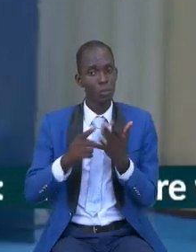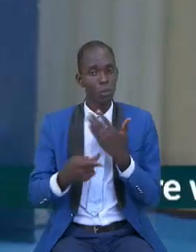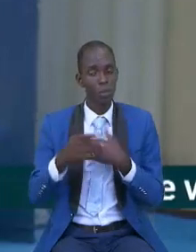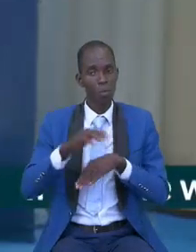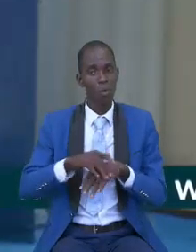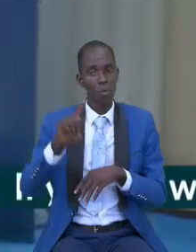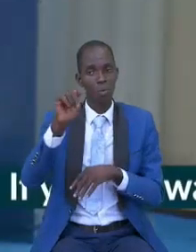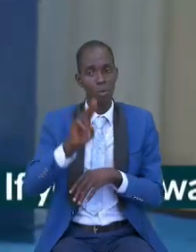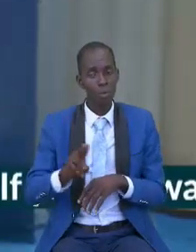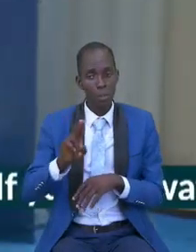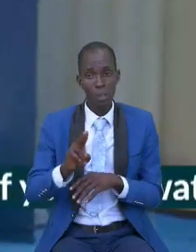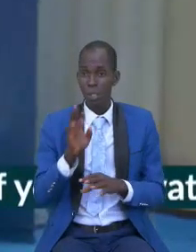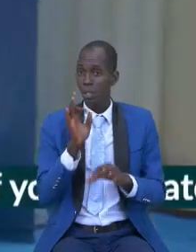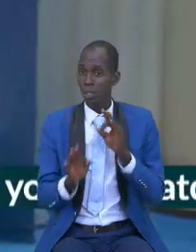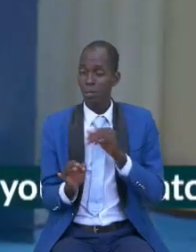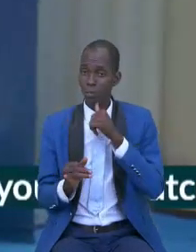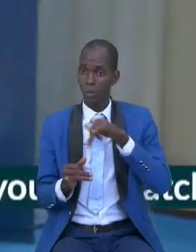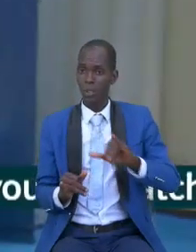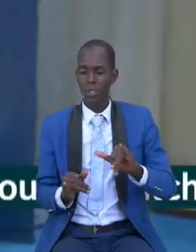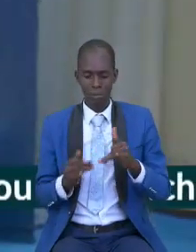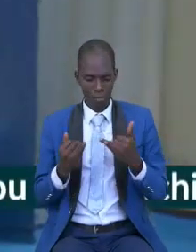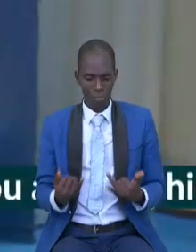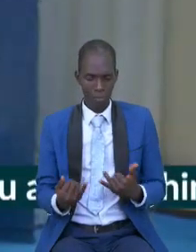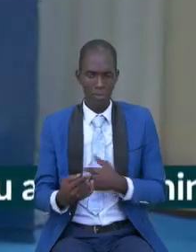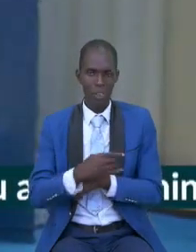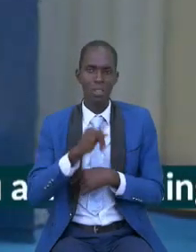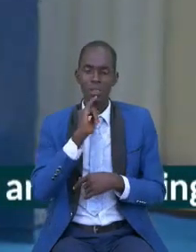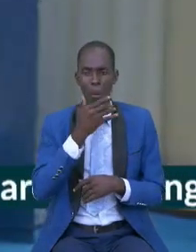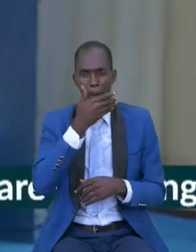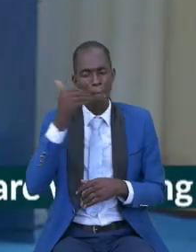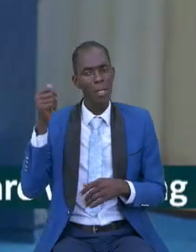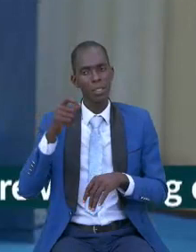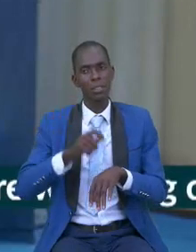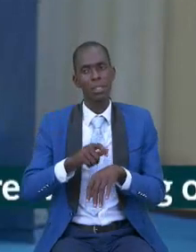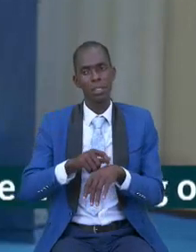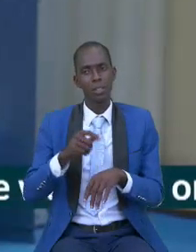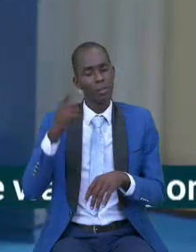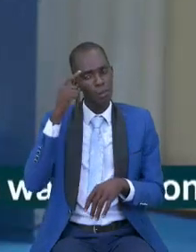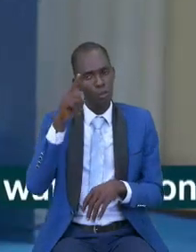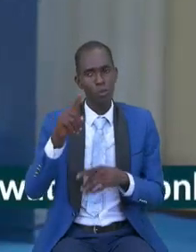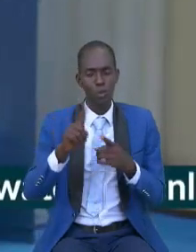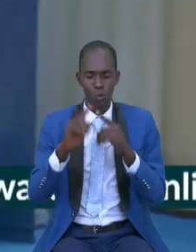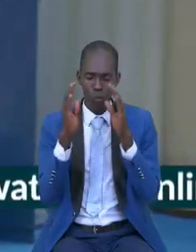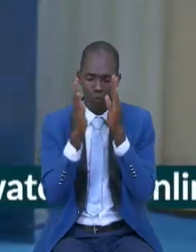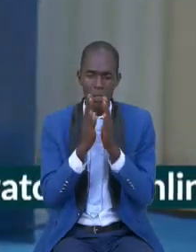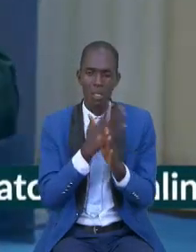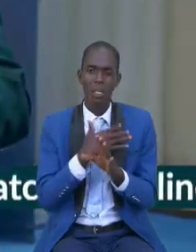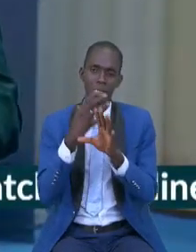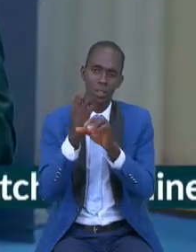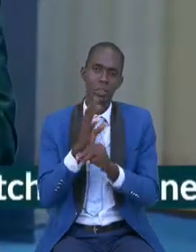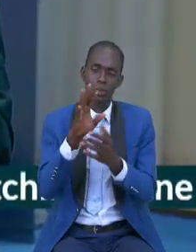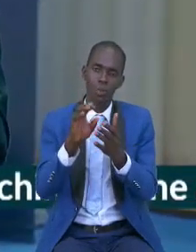heart, prepare your mind, something will happen to you. I say something will happen to